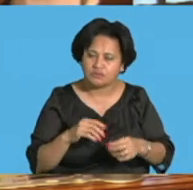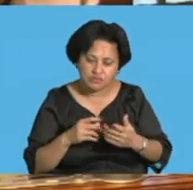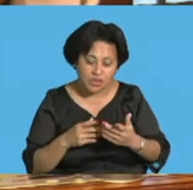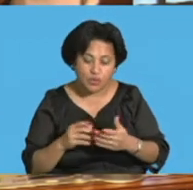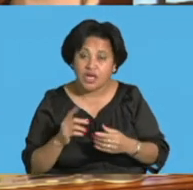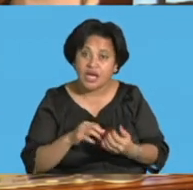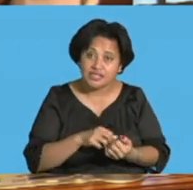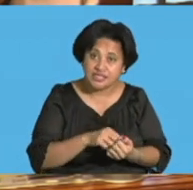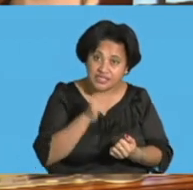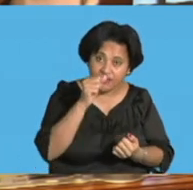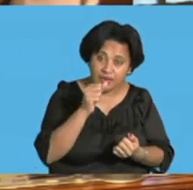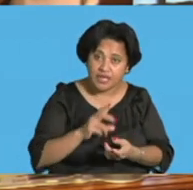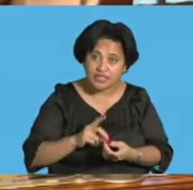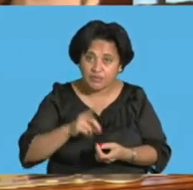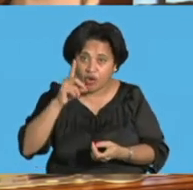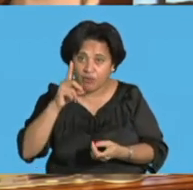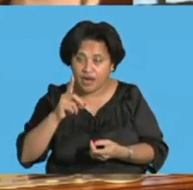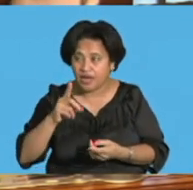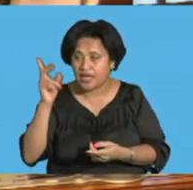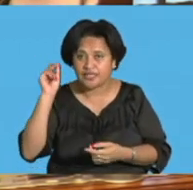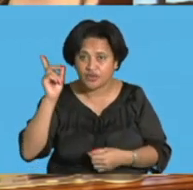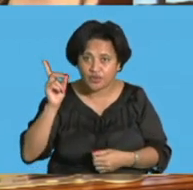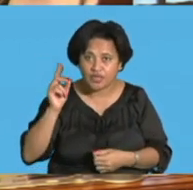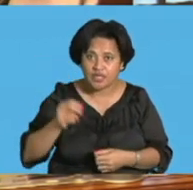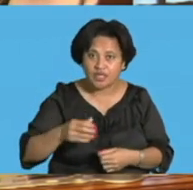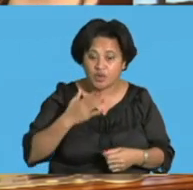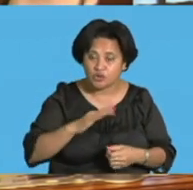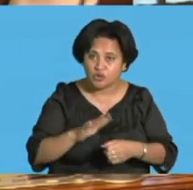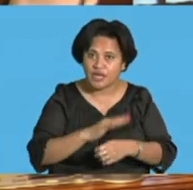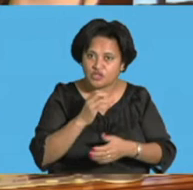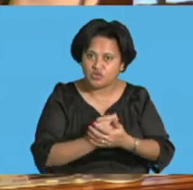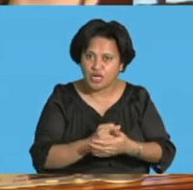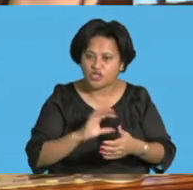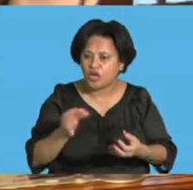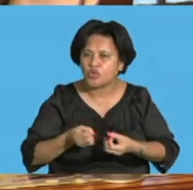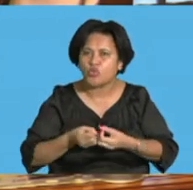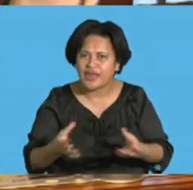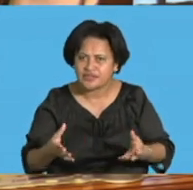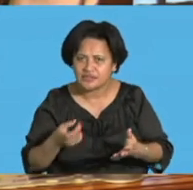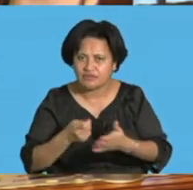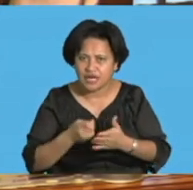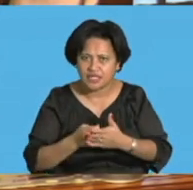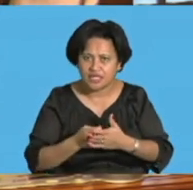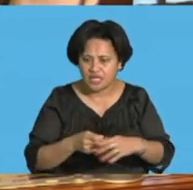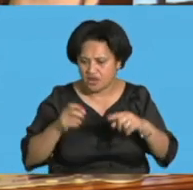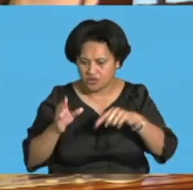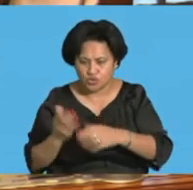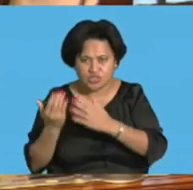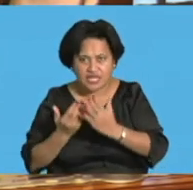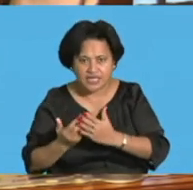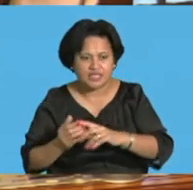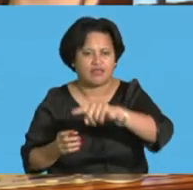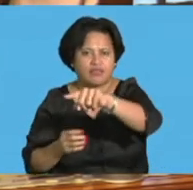diploma, or bachelor's degree will ensure that we are not wasting money on our students having to do the same course again to get the credits. In the